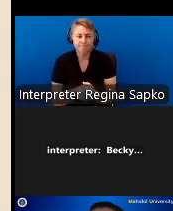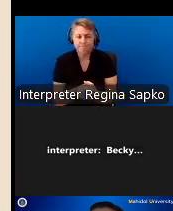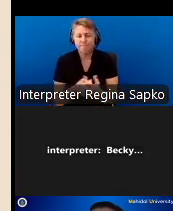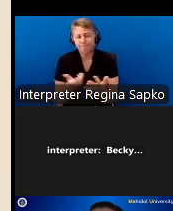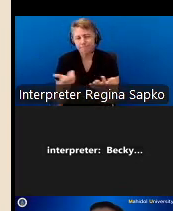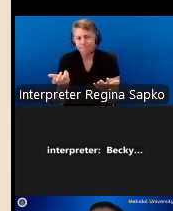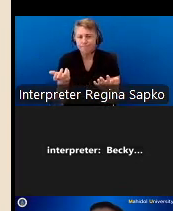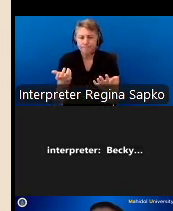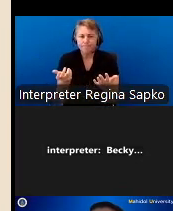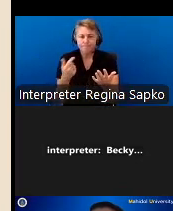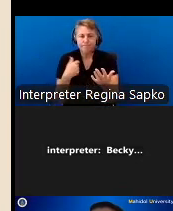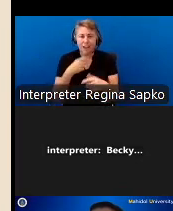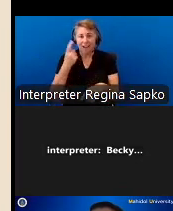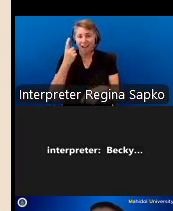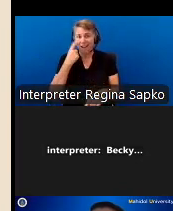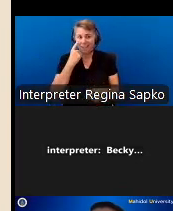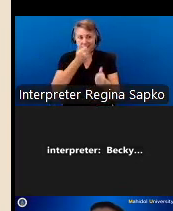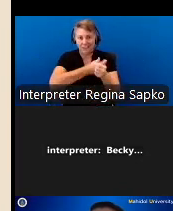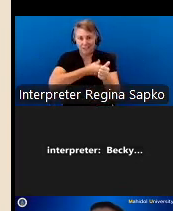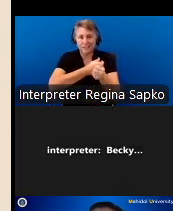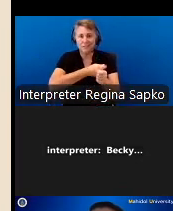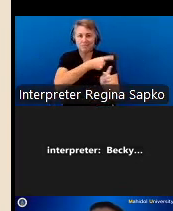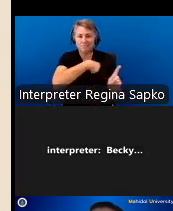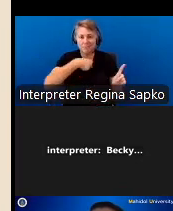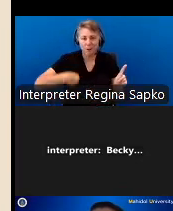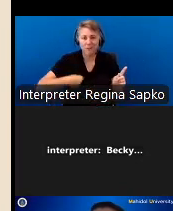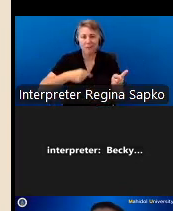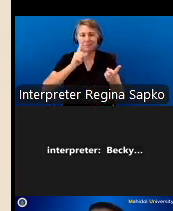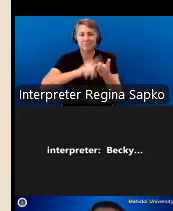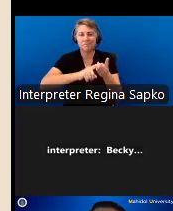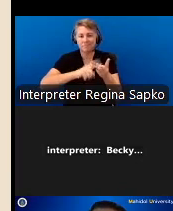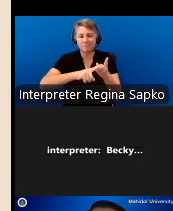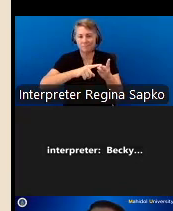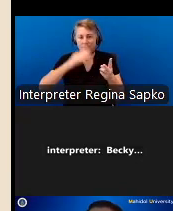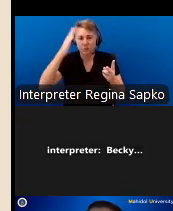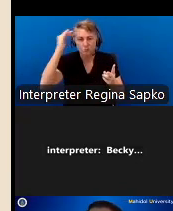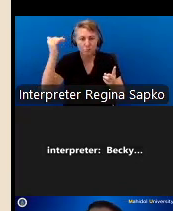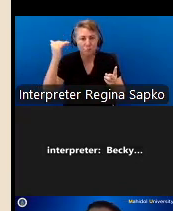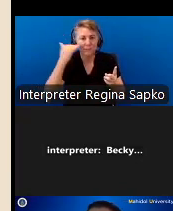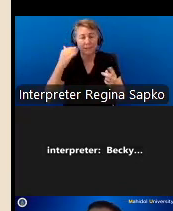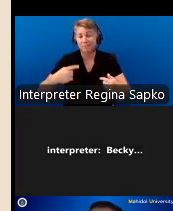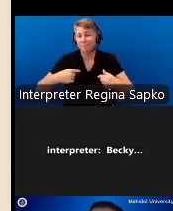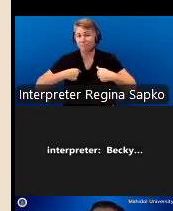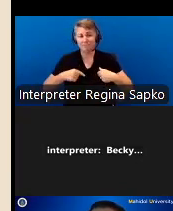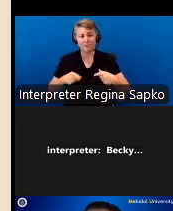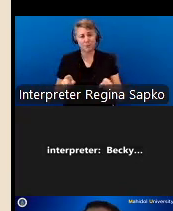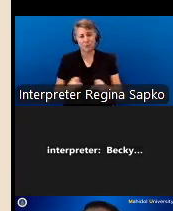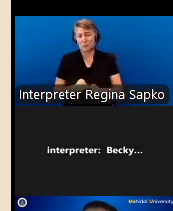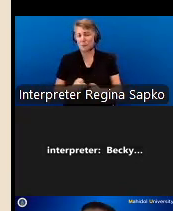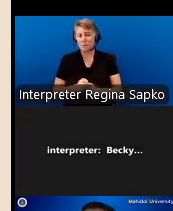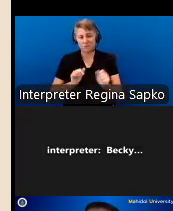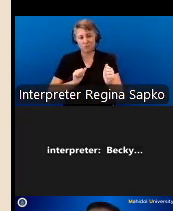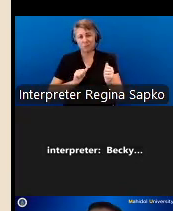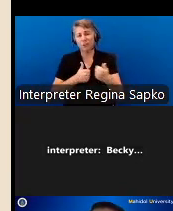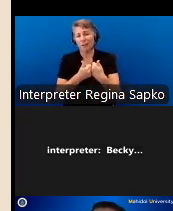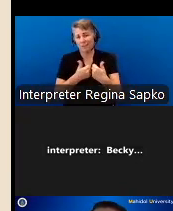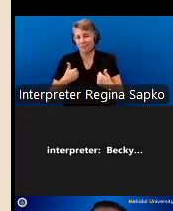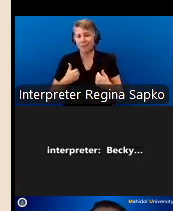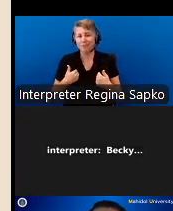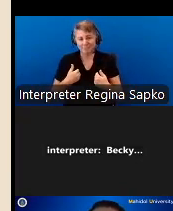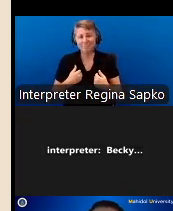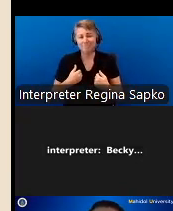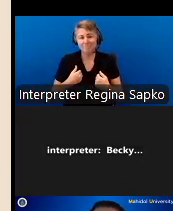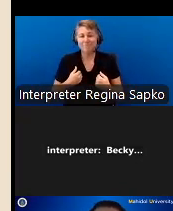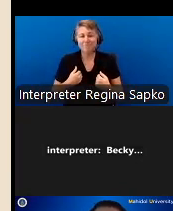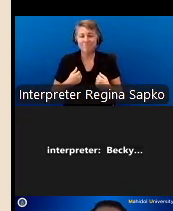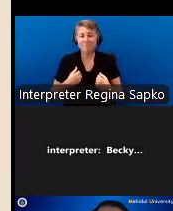our speaker from China and Korea also talking about the challenge. Yes, every society might be